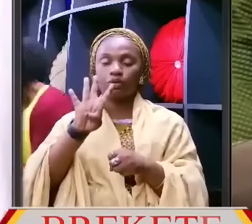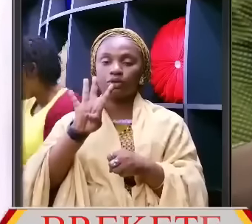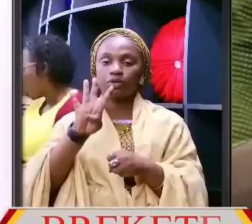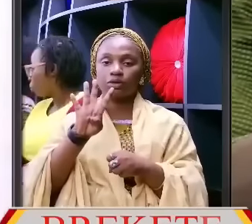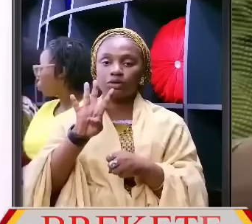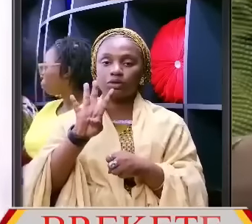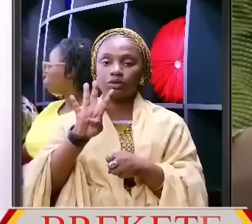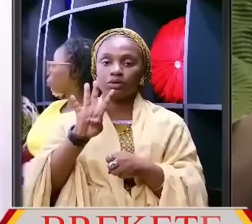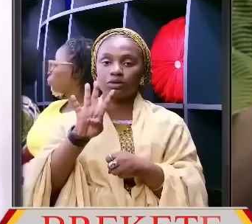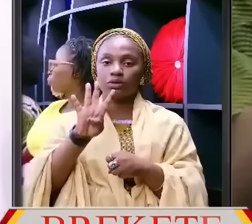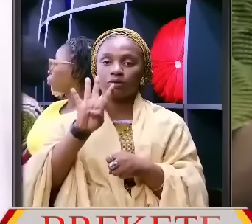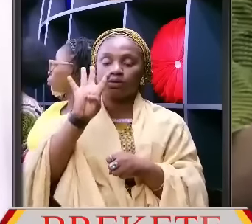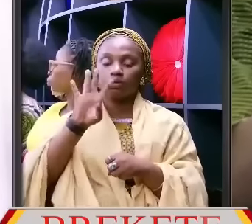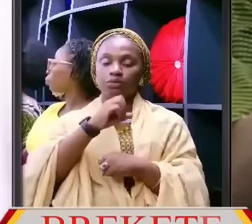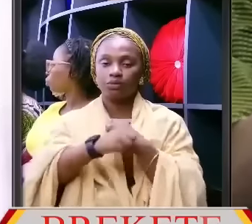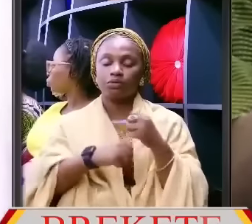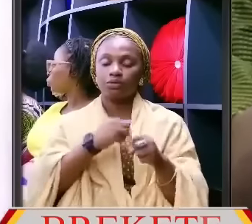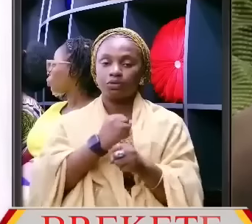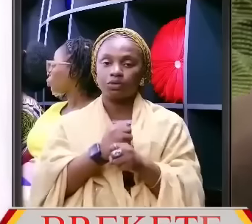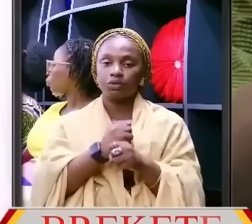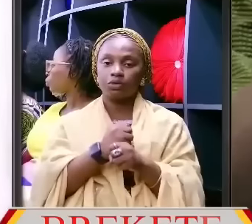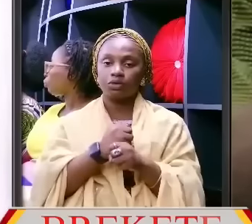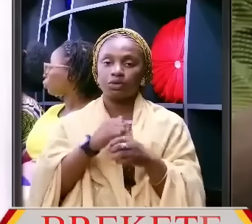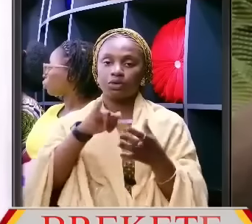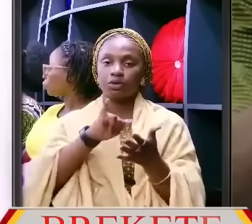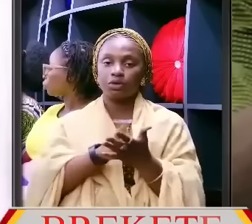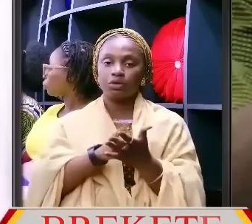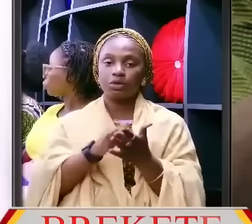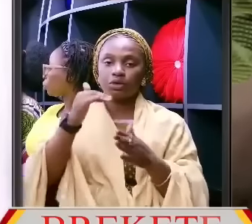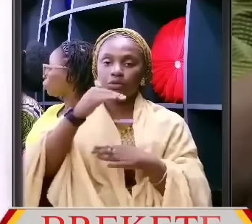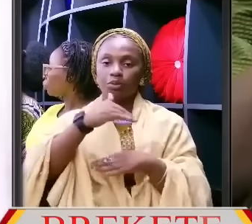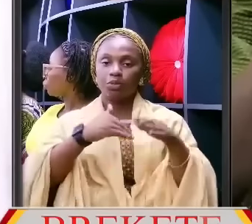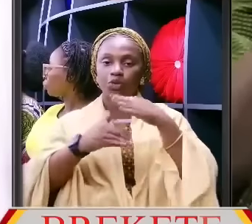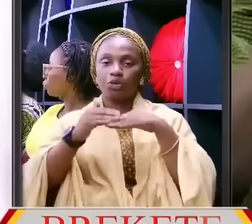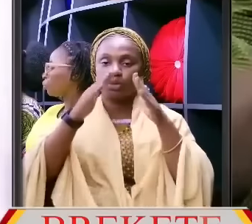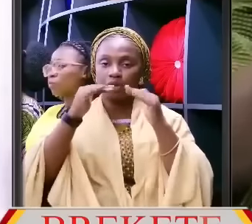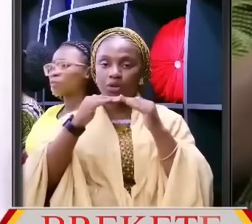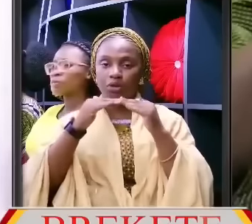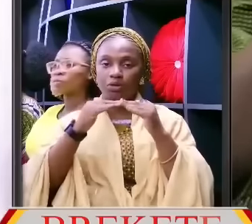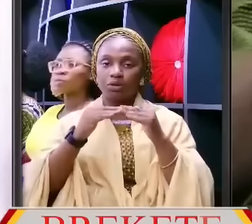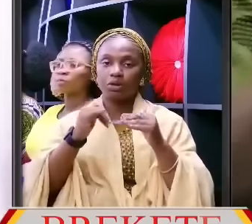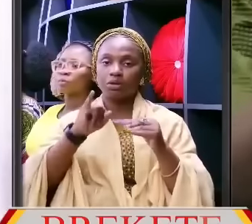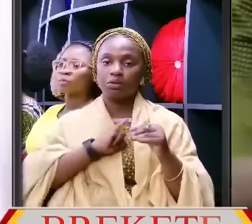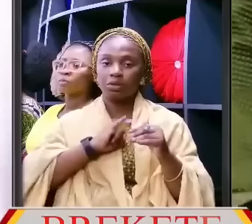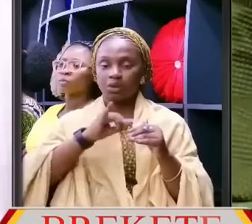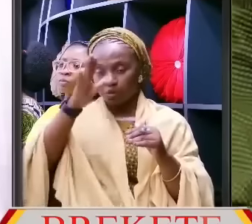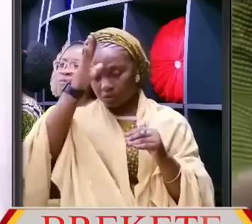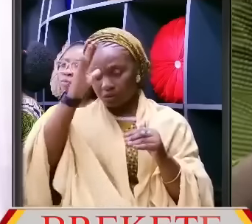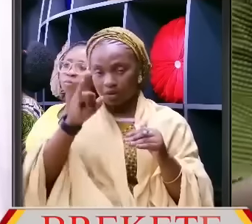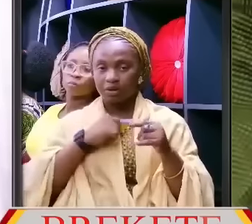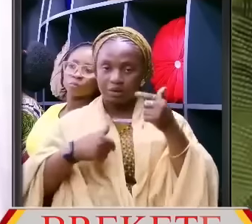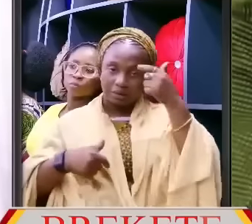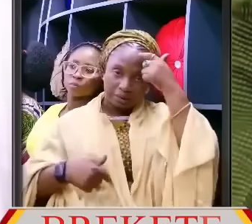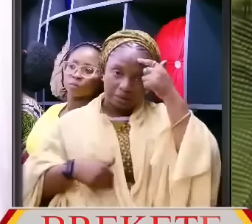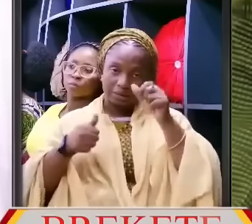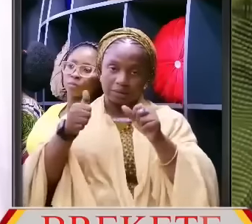to. 4 years, when they build that house rich. Sickness, my father they sick for village every